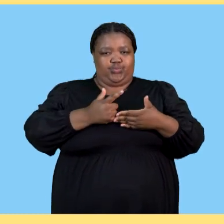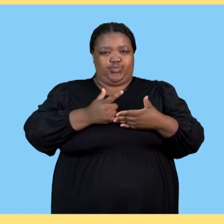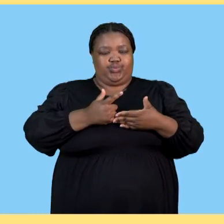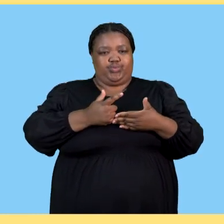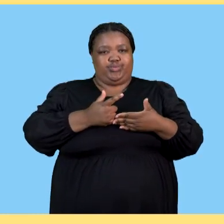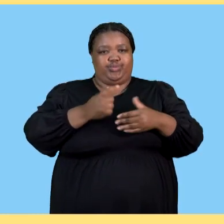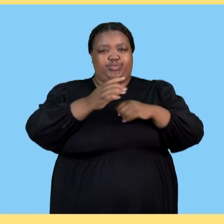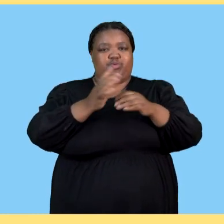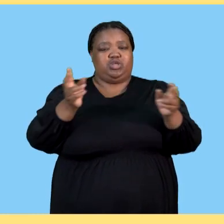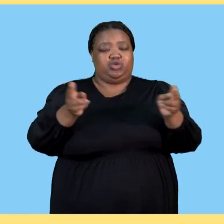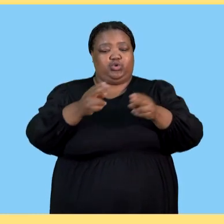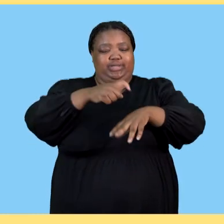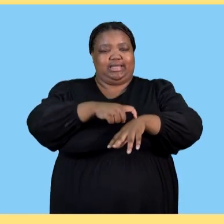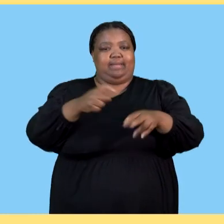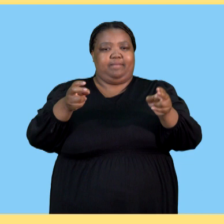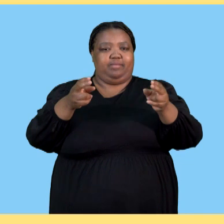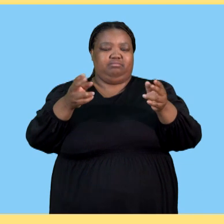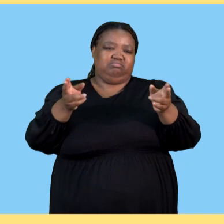short-term loan.